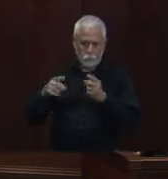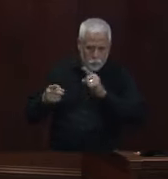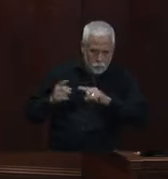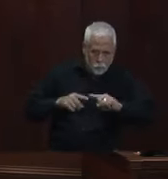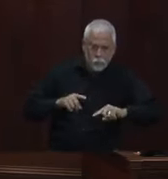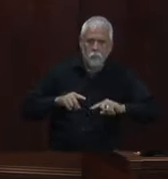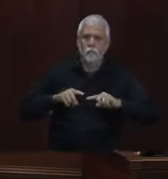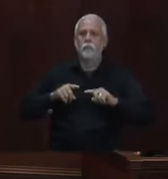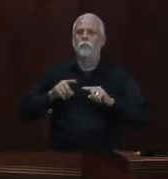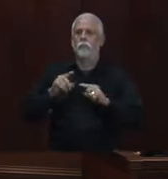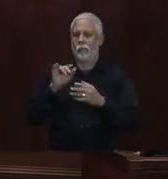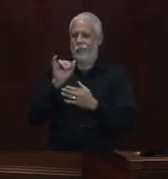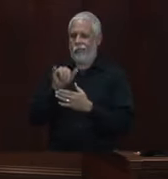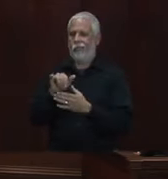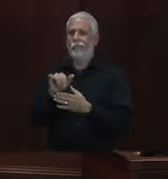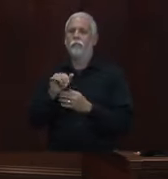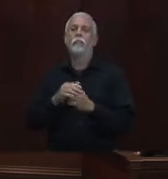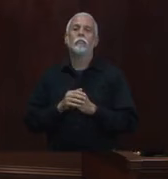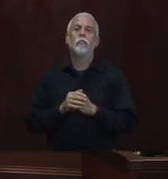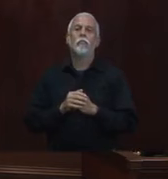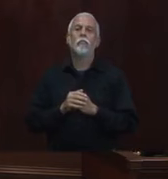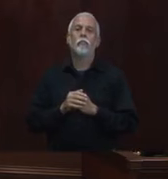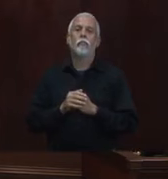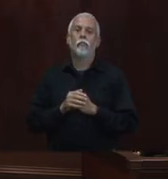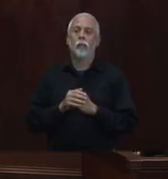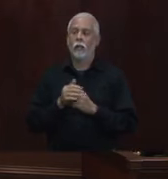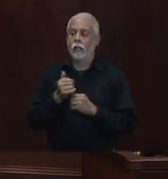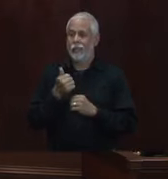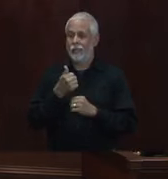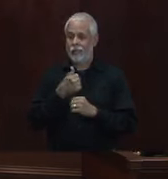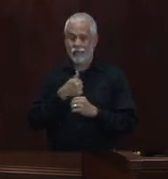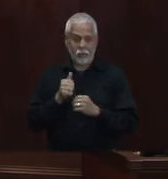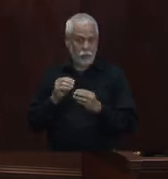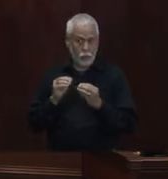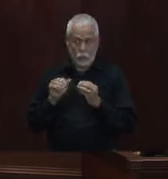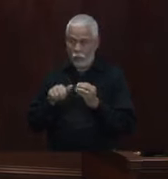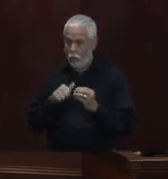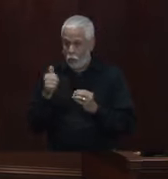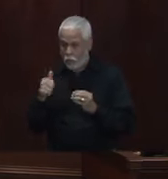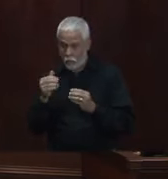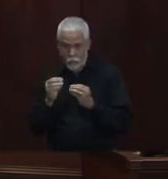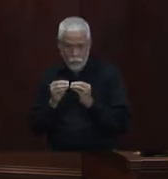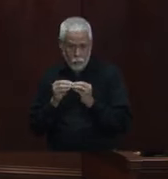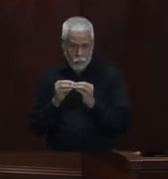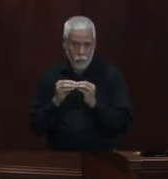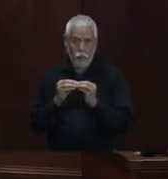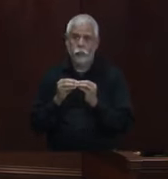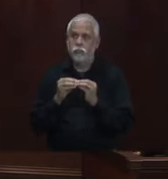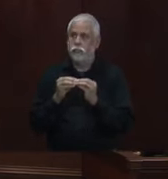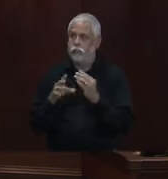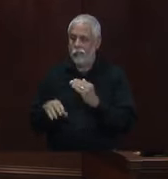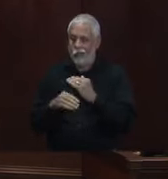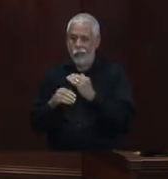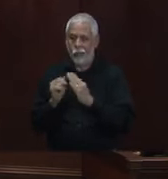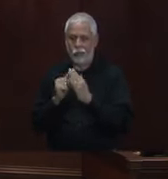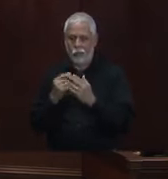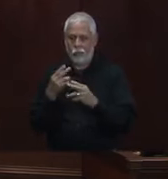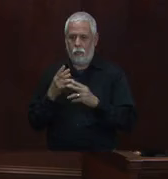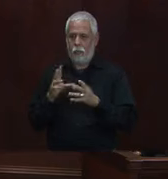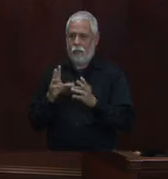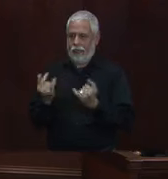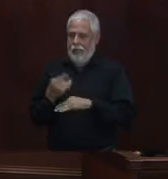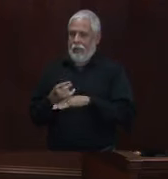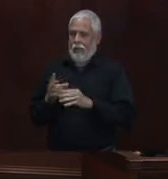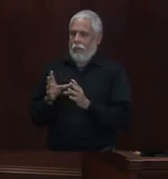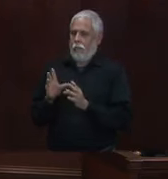page about that. So is there anything else that anyone would like to have on the agenda for our briefing meeting